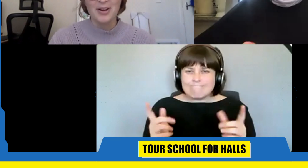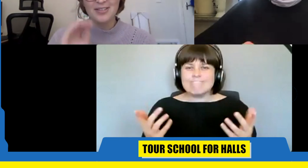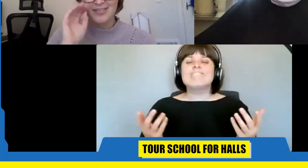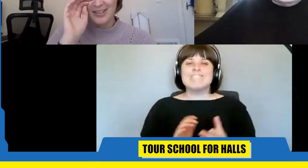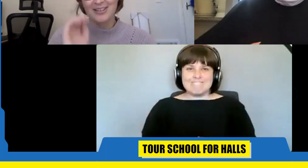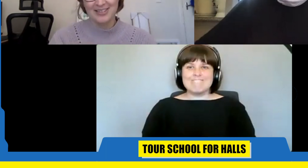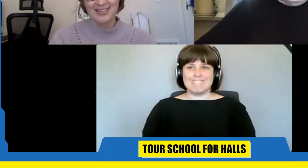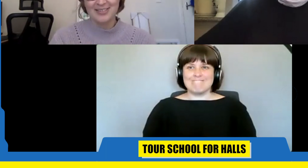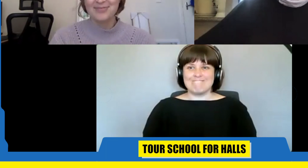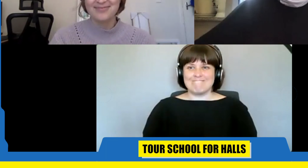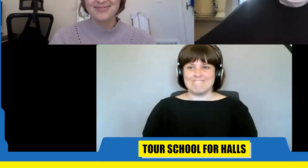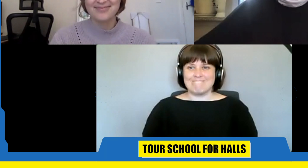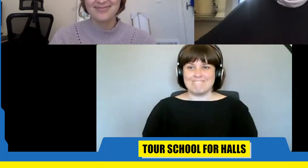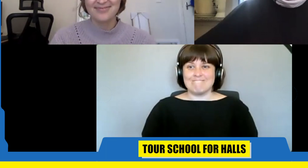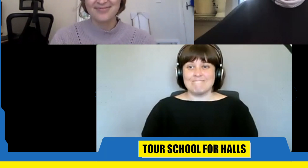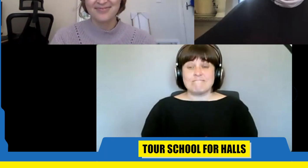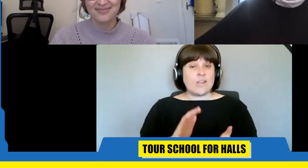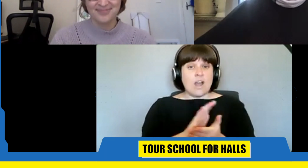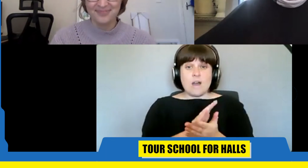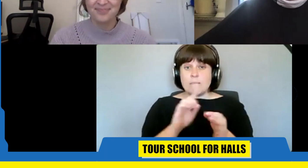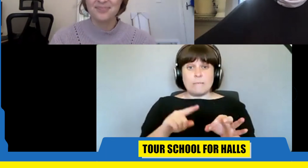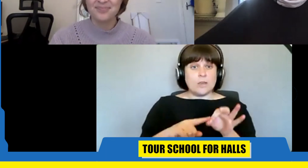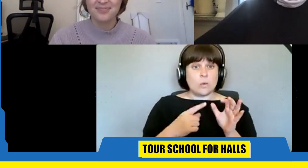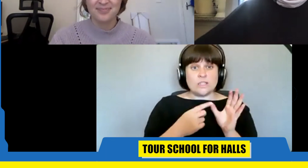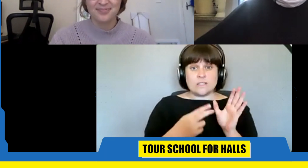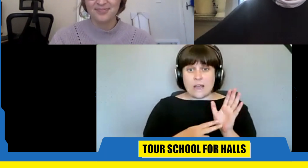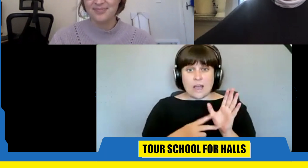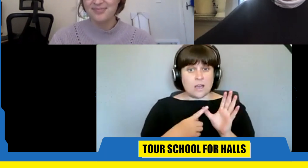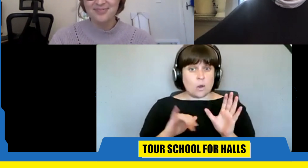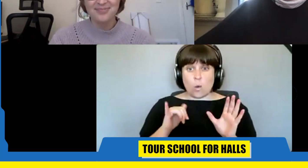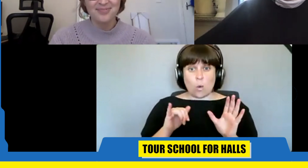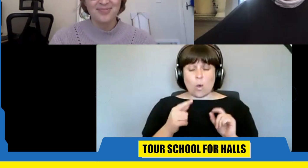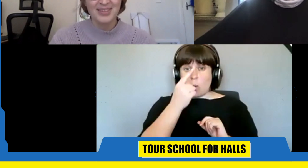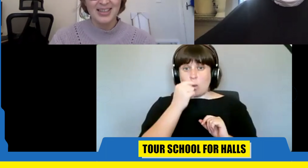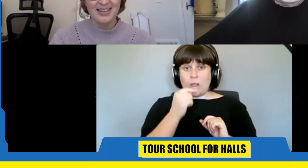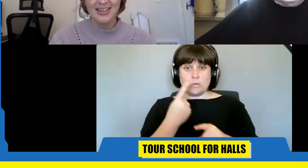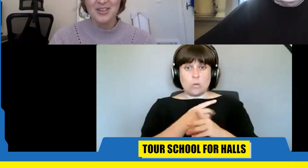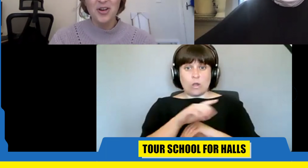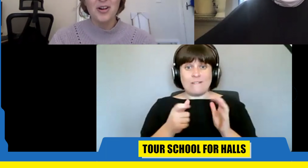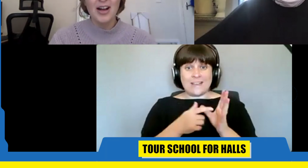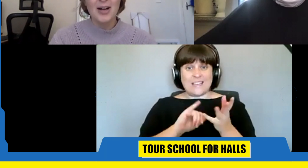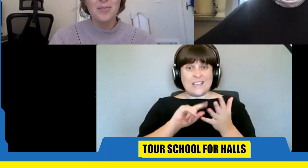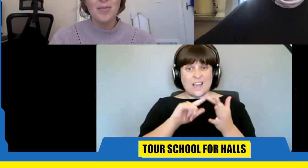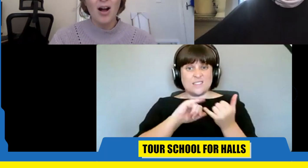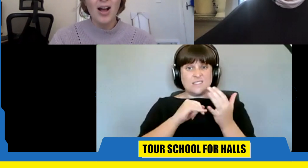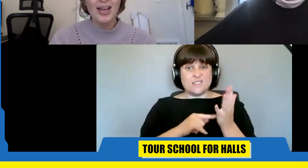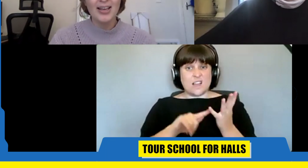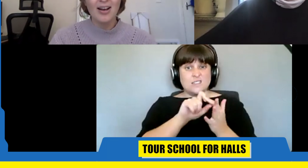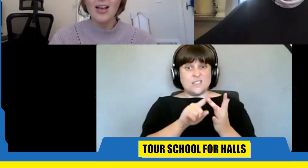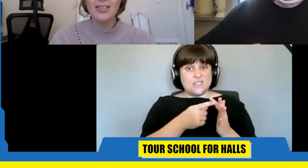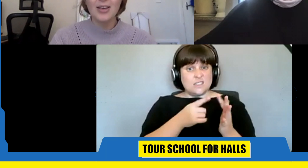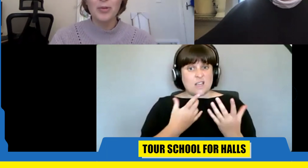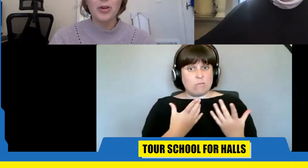Thanks, So I'm happy to take some questions now, Anna, or we could dive straight into the 2 little case studies either. Sure.